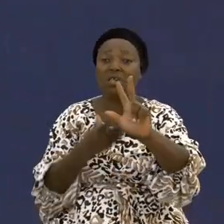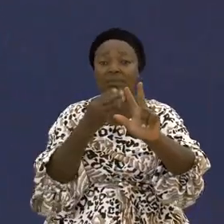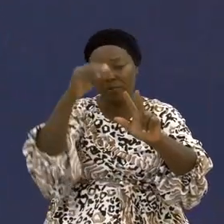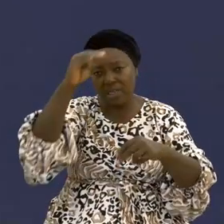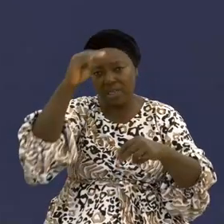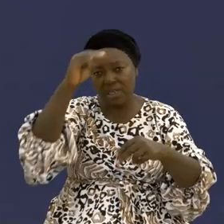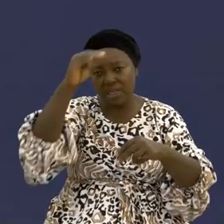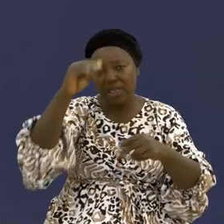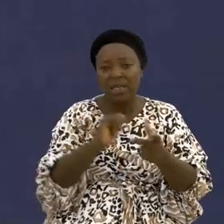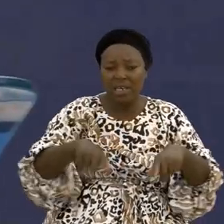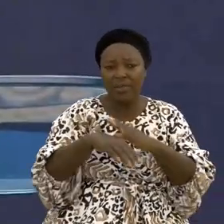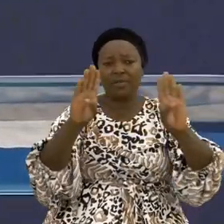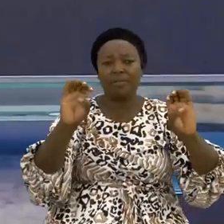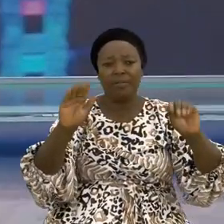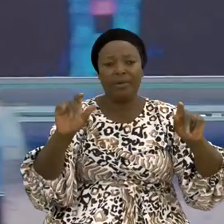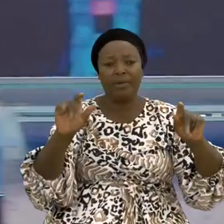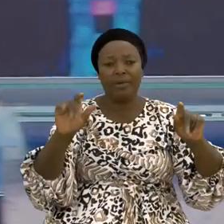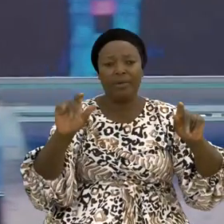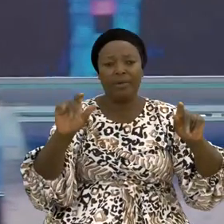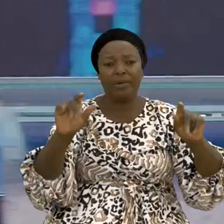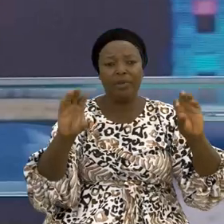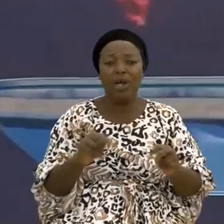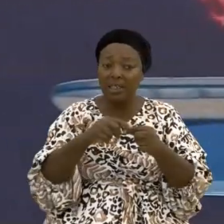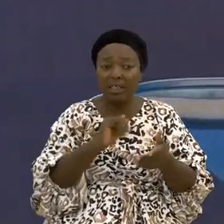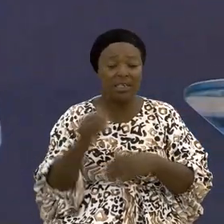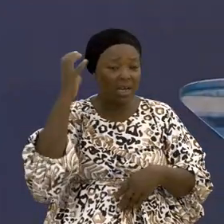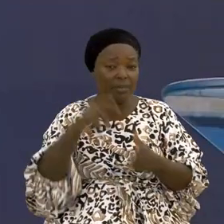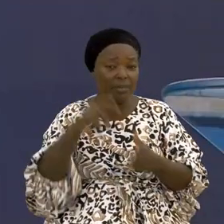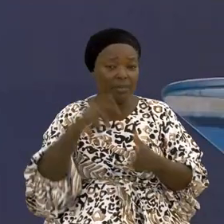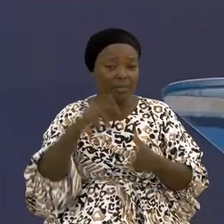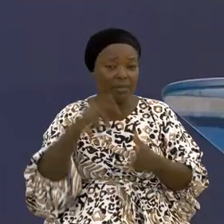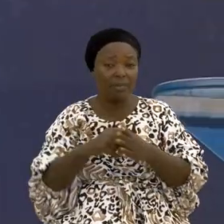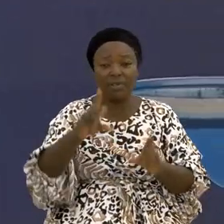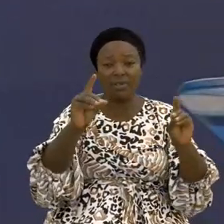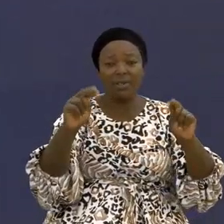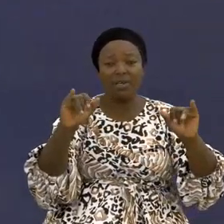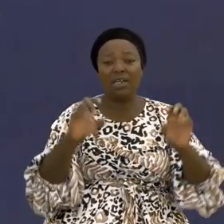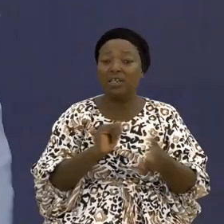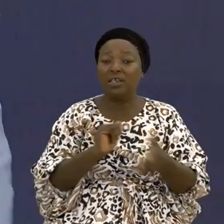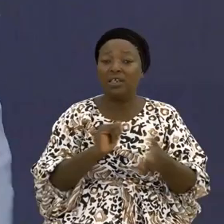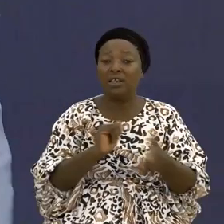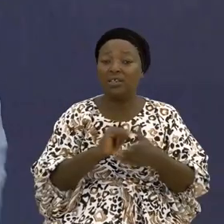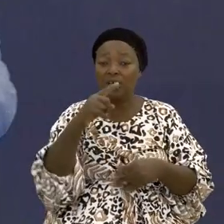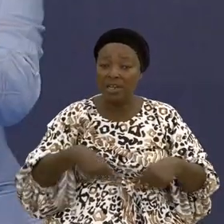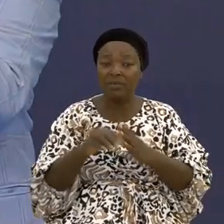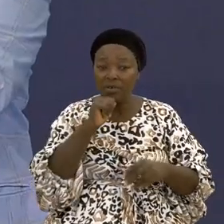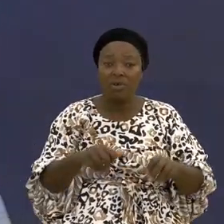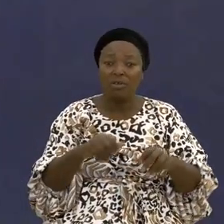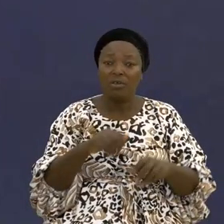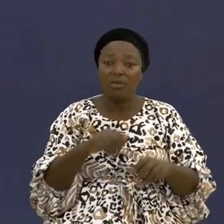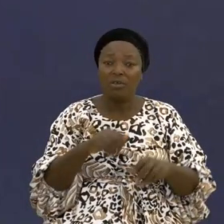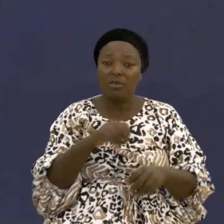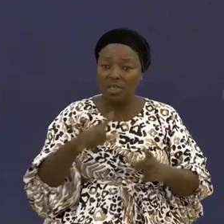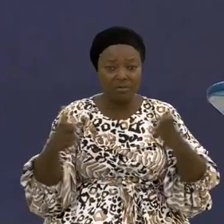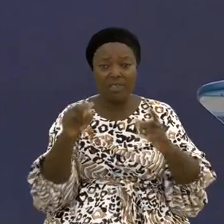They've heard about Daniel, and they lived an incorruptible life. They've heard about other people too. Their